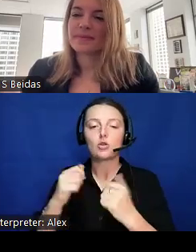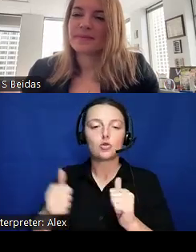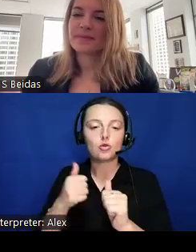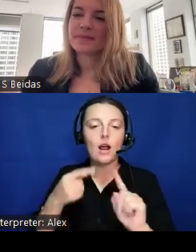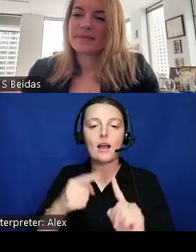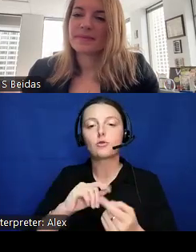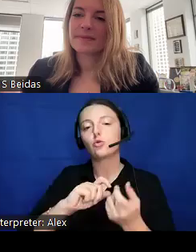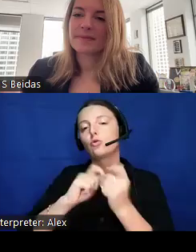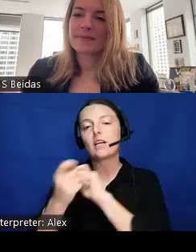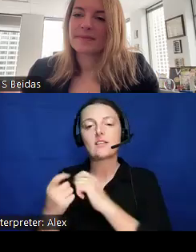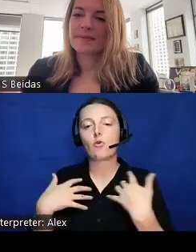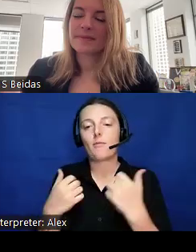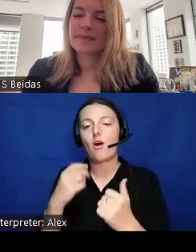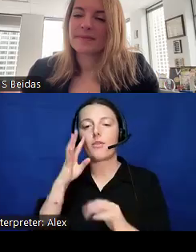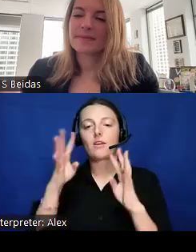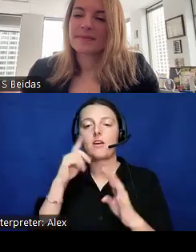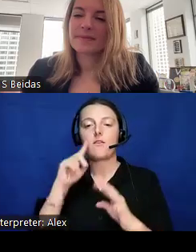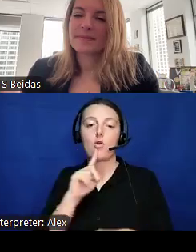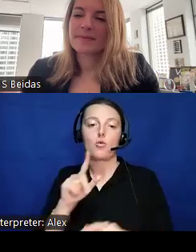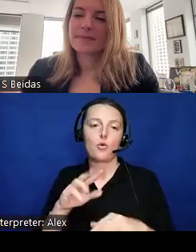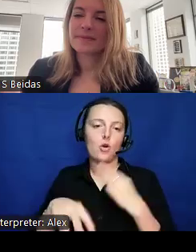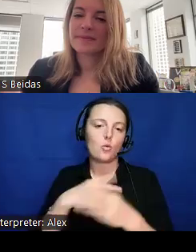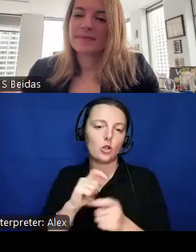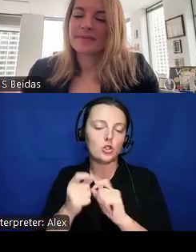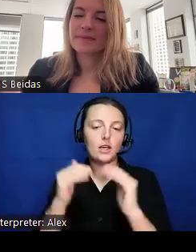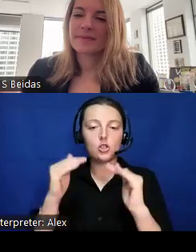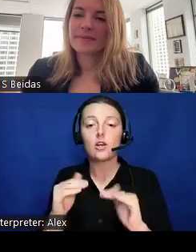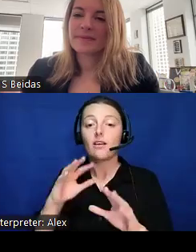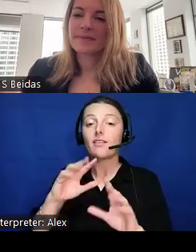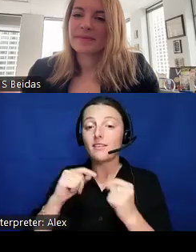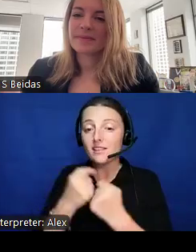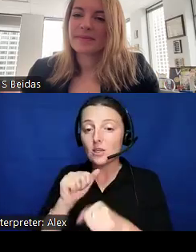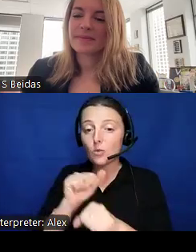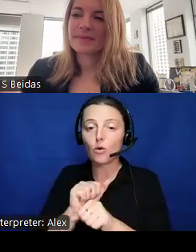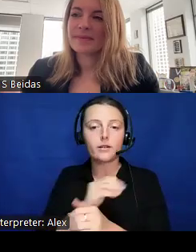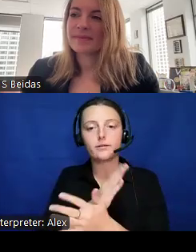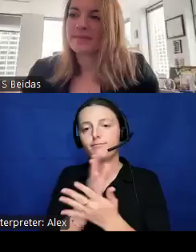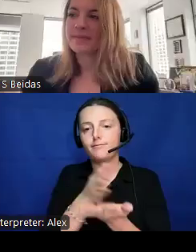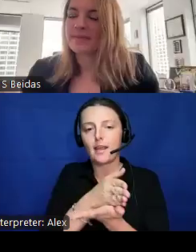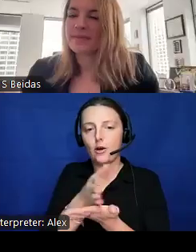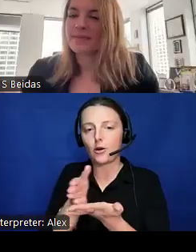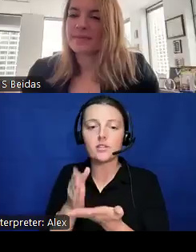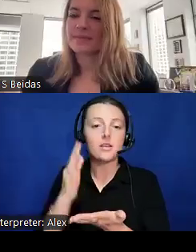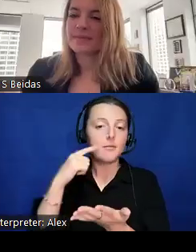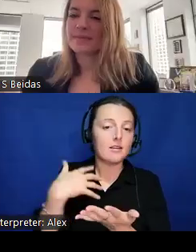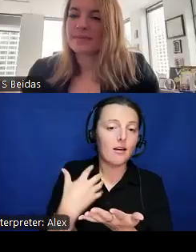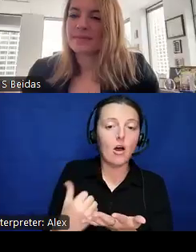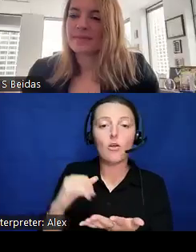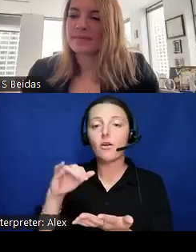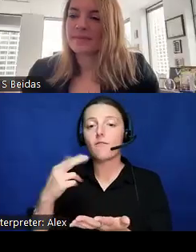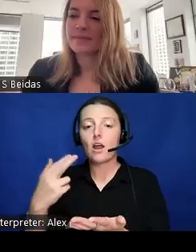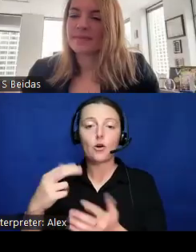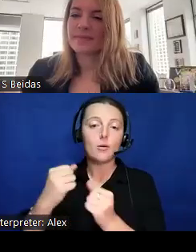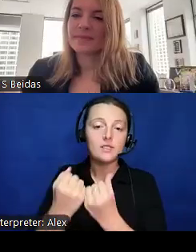works across areas including mental health, firearm safety promotion, cancer, HIV, and cardiovascular disease, and collaborates closely with